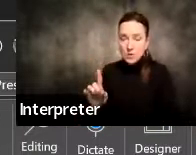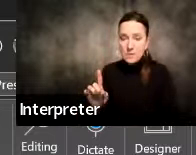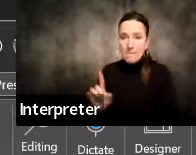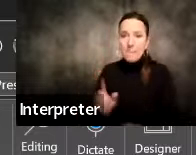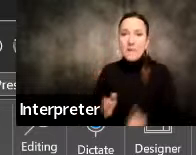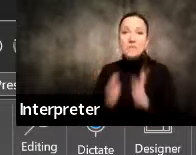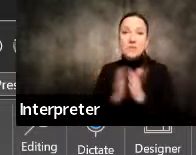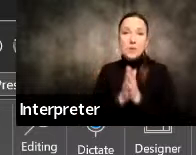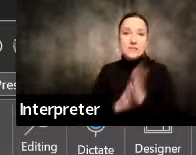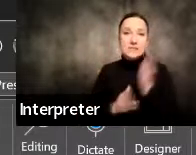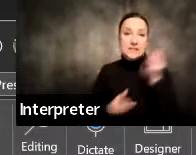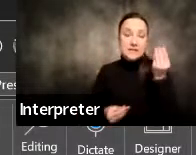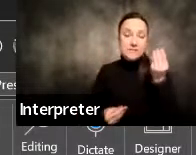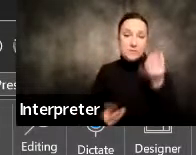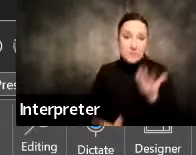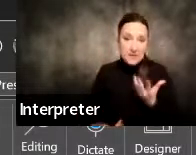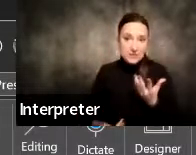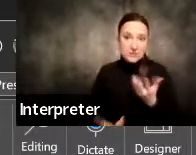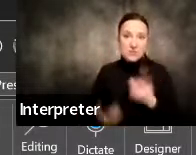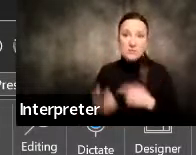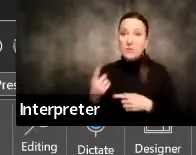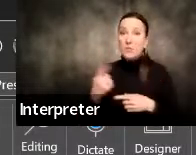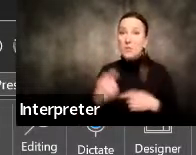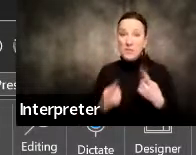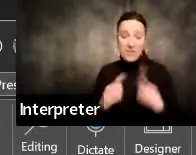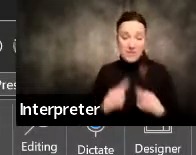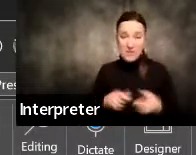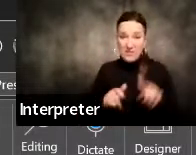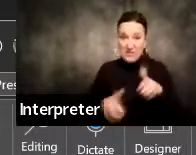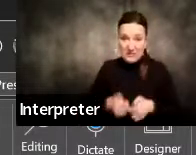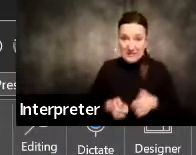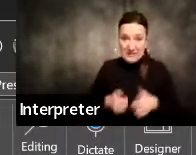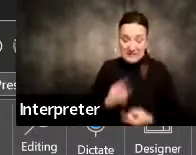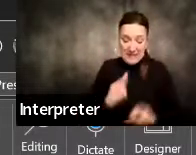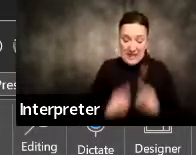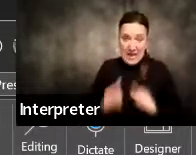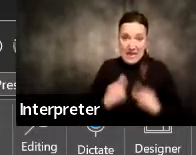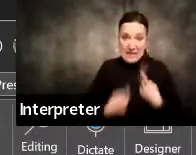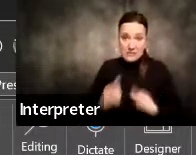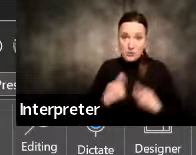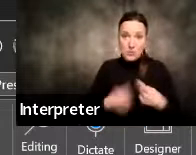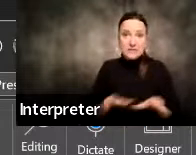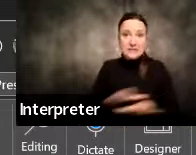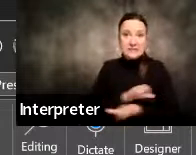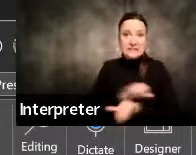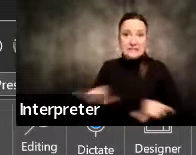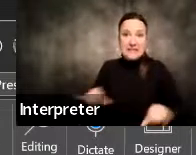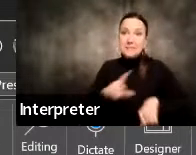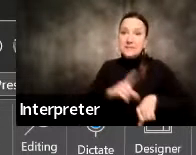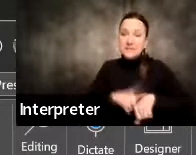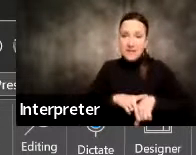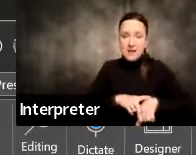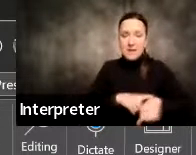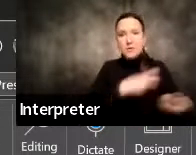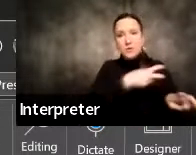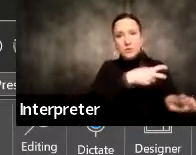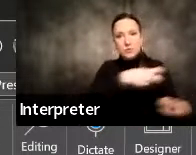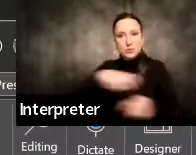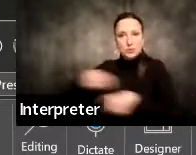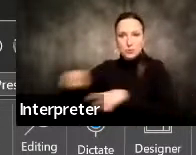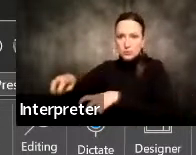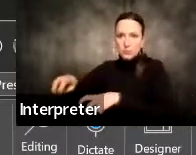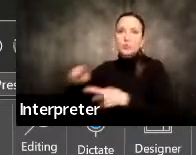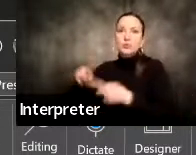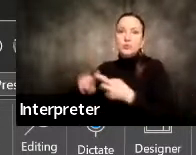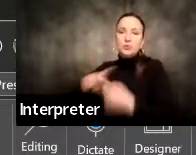requesting information. So as they're questioning you and getting that information, it's simultaneously being entered in the system. The dispatcher sees